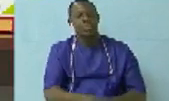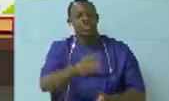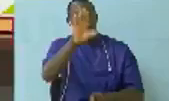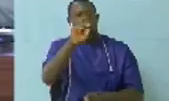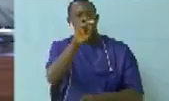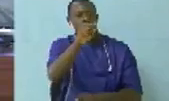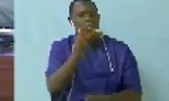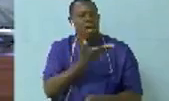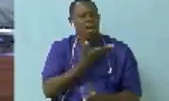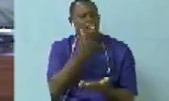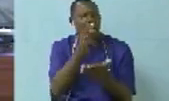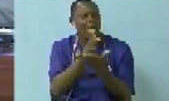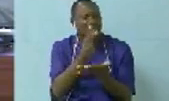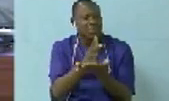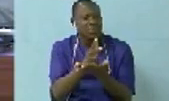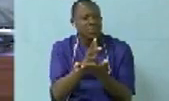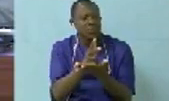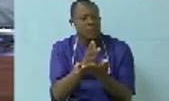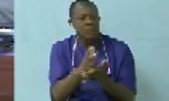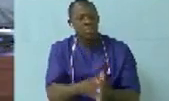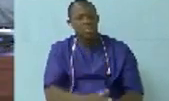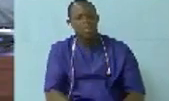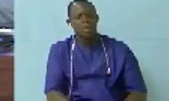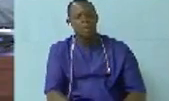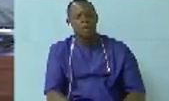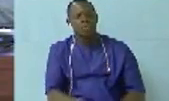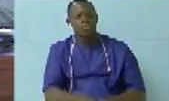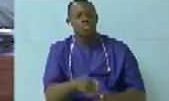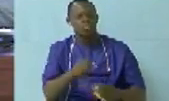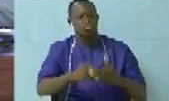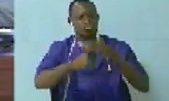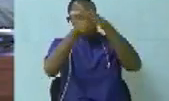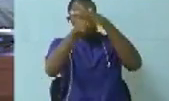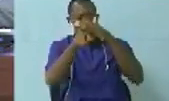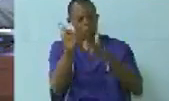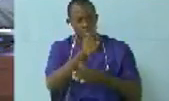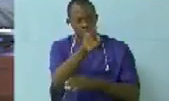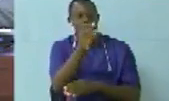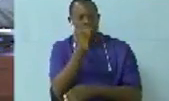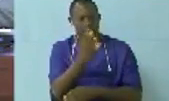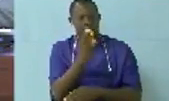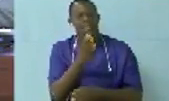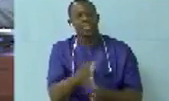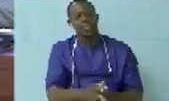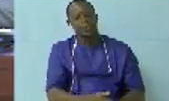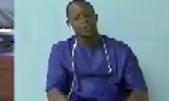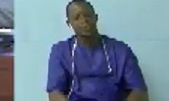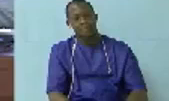have any evidence to back what you have just said?